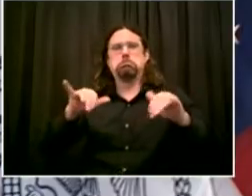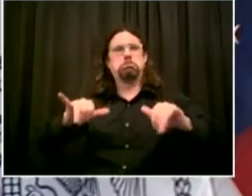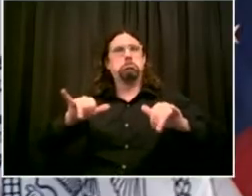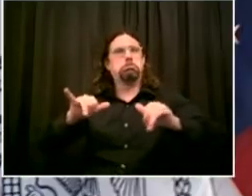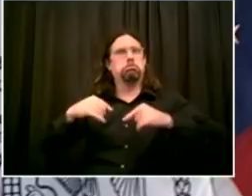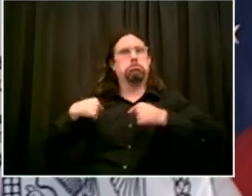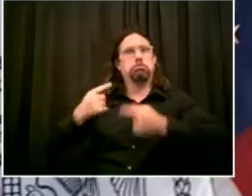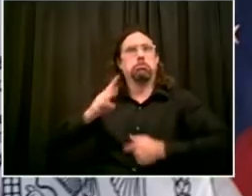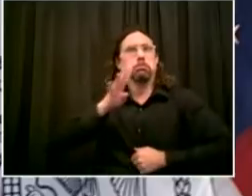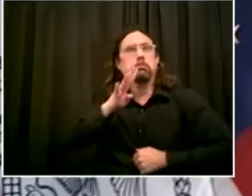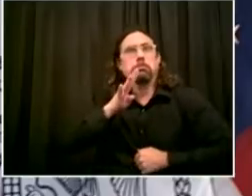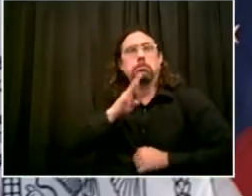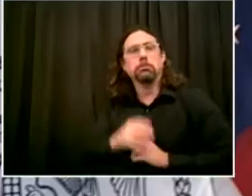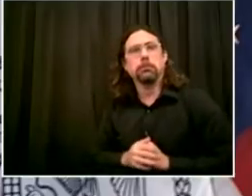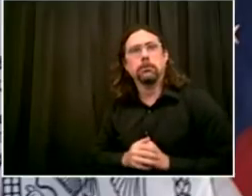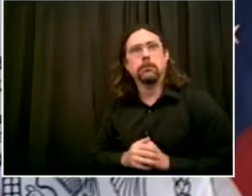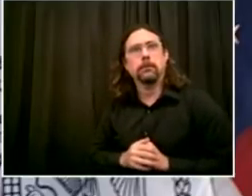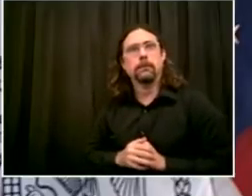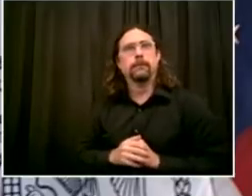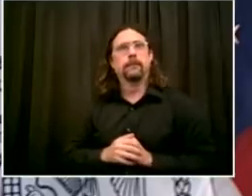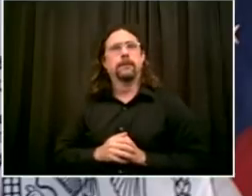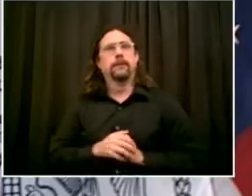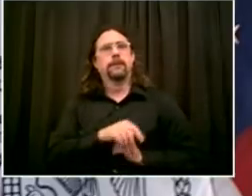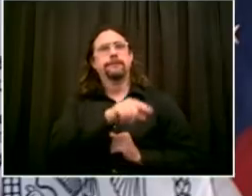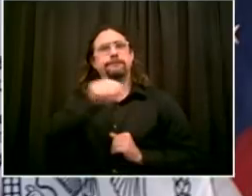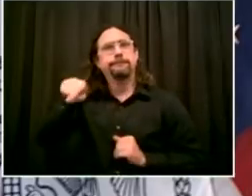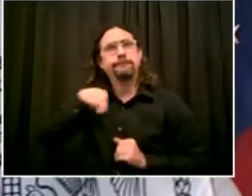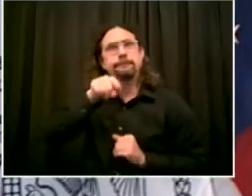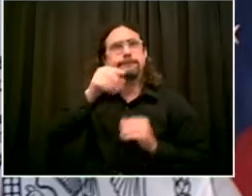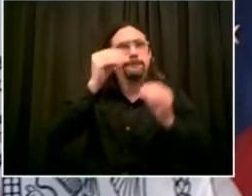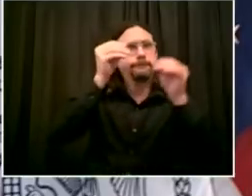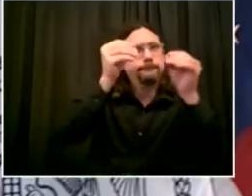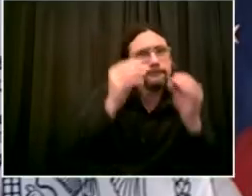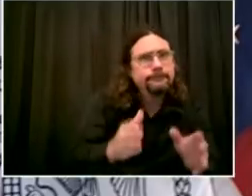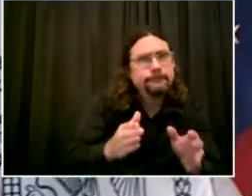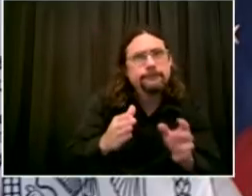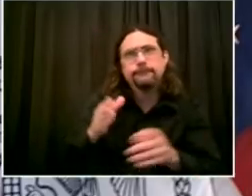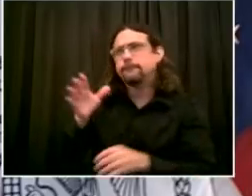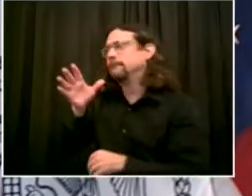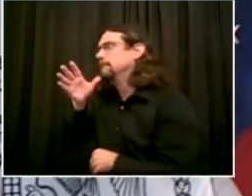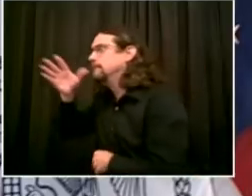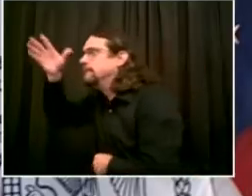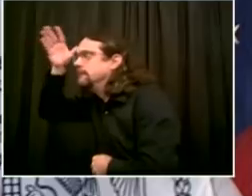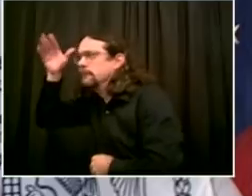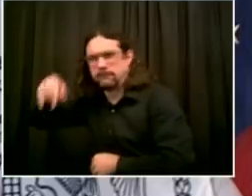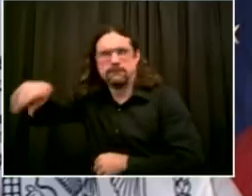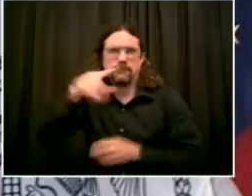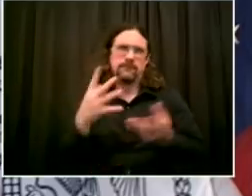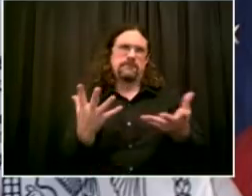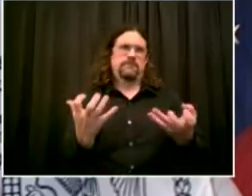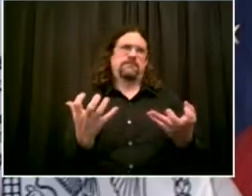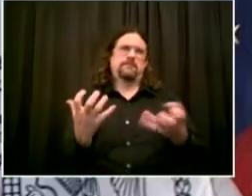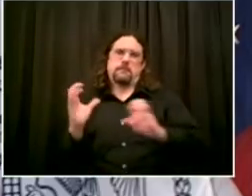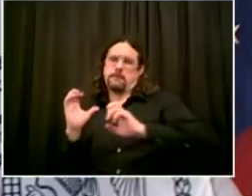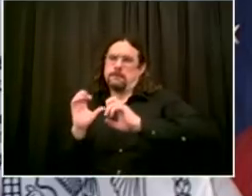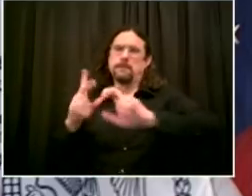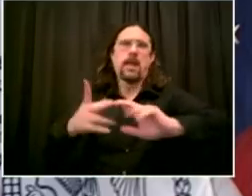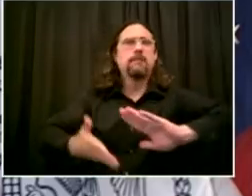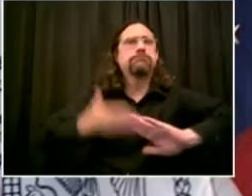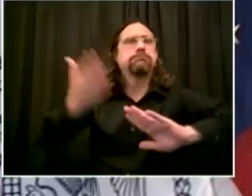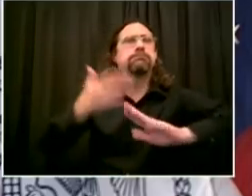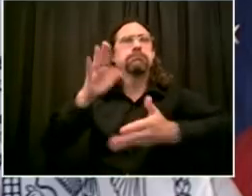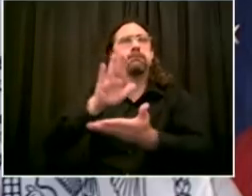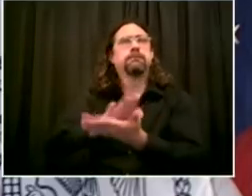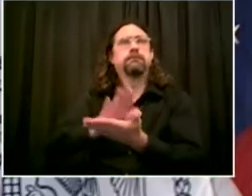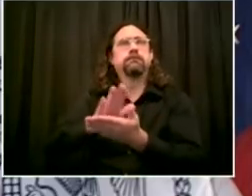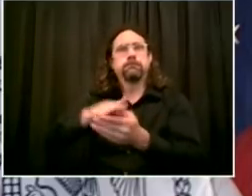week how to make it a little bit better? Absolutely. And that direct contact with students and their teachers